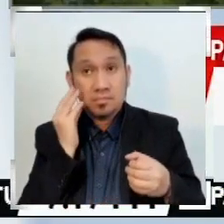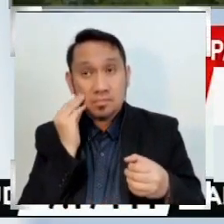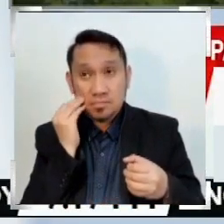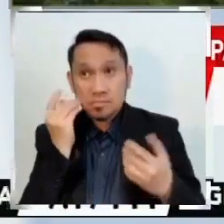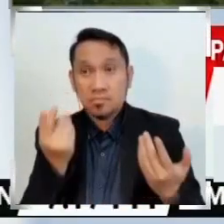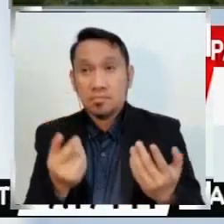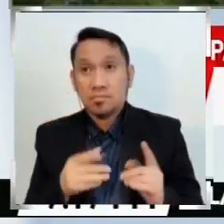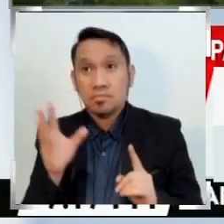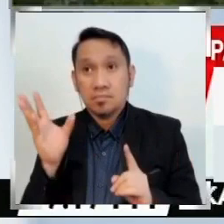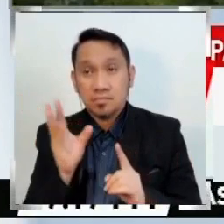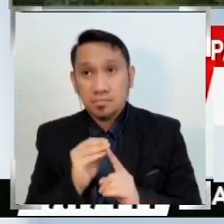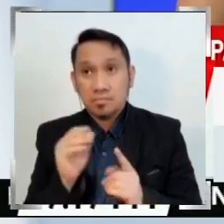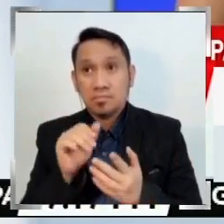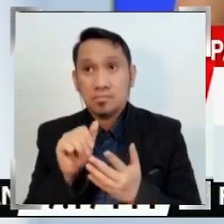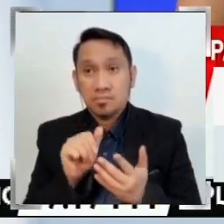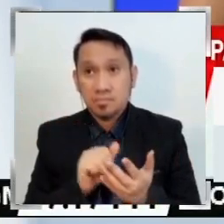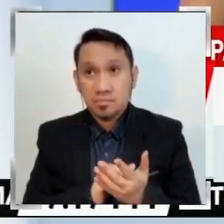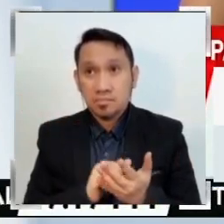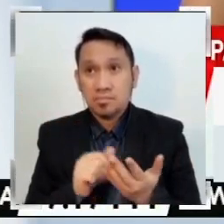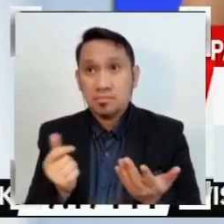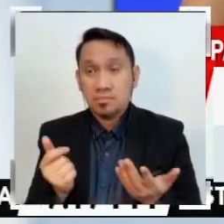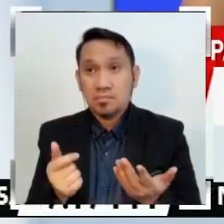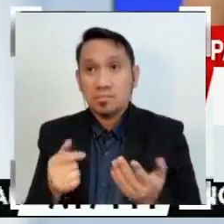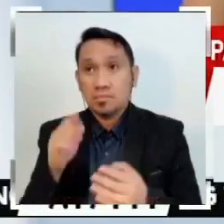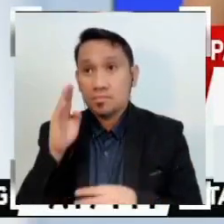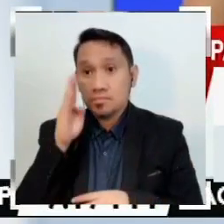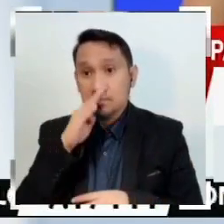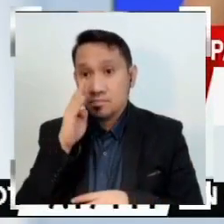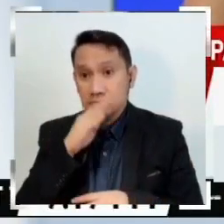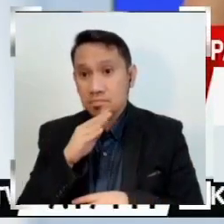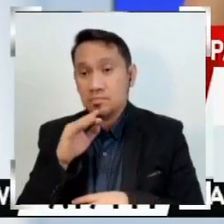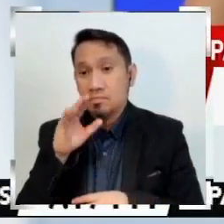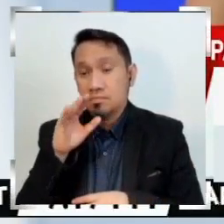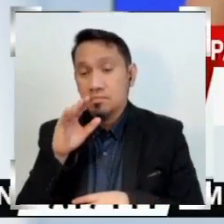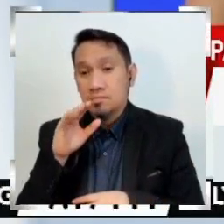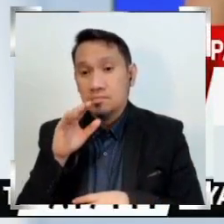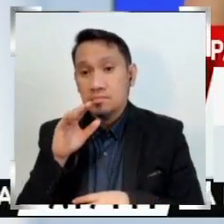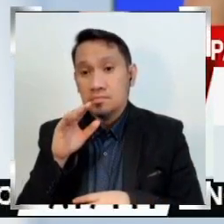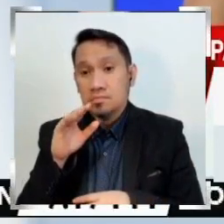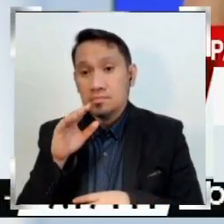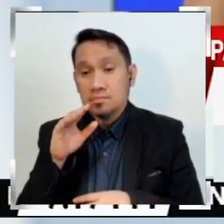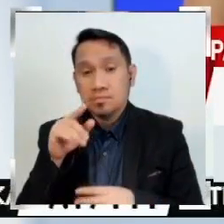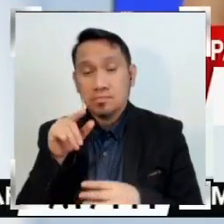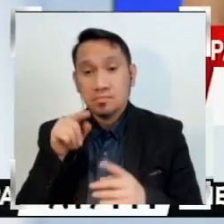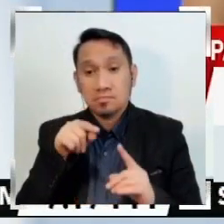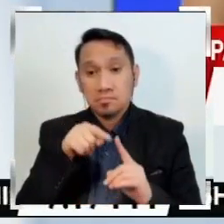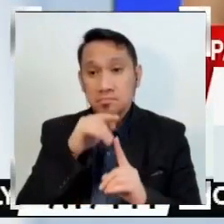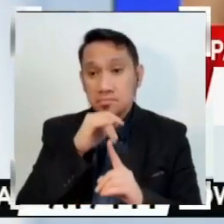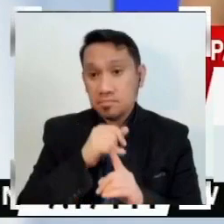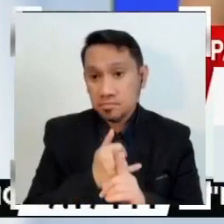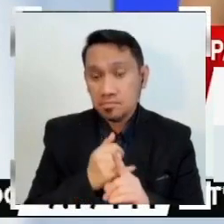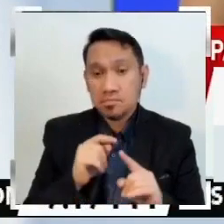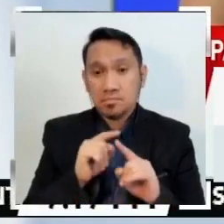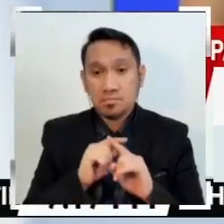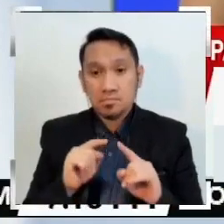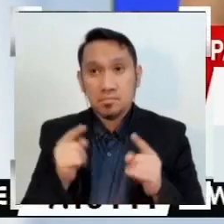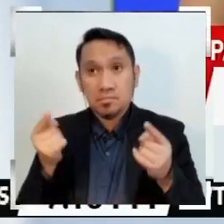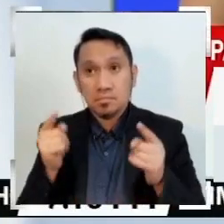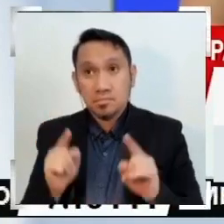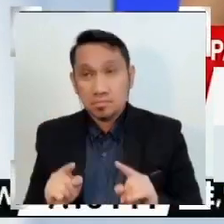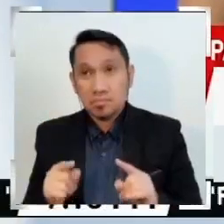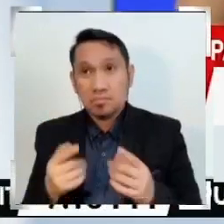and Arts Caravan in the Bicol region. It would have been this July, but given the circumstances in the region at the